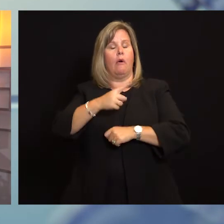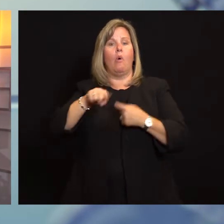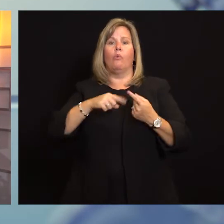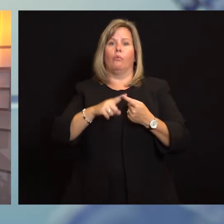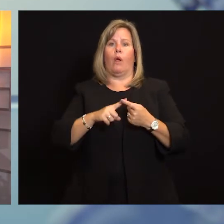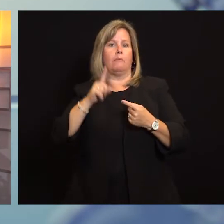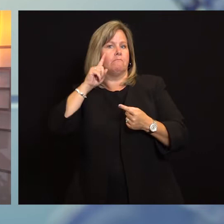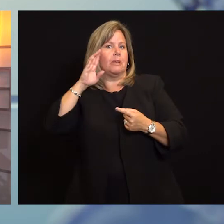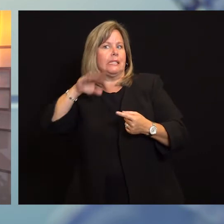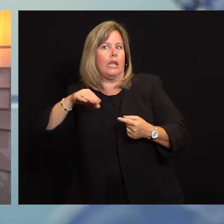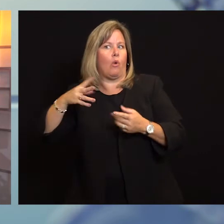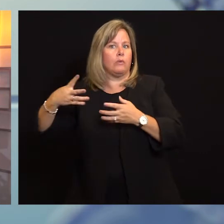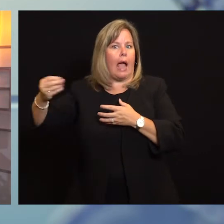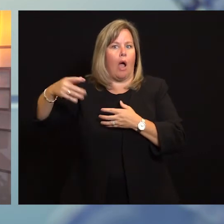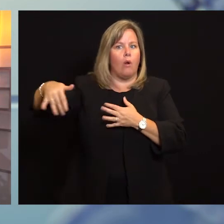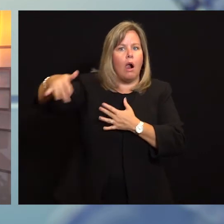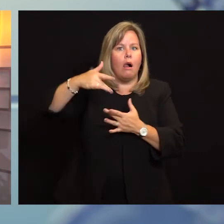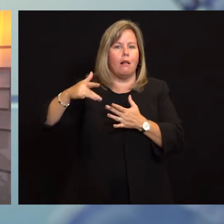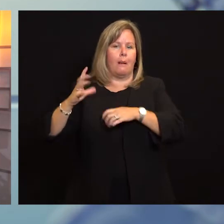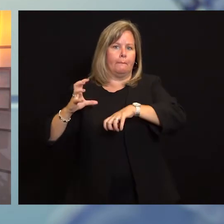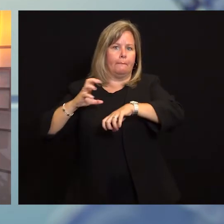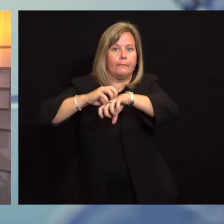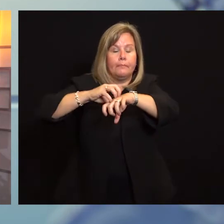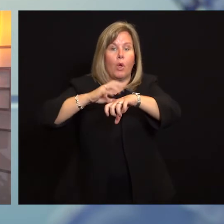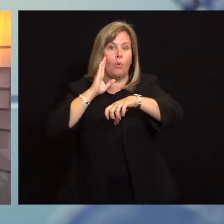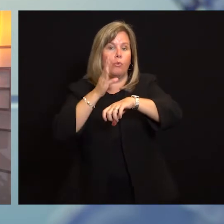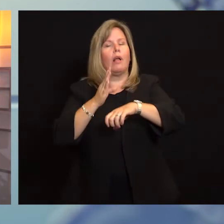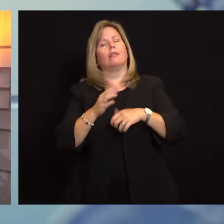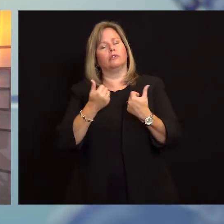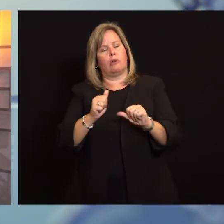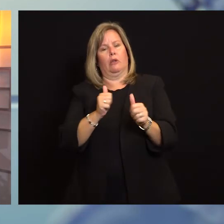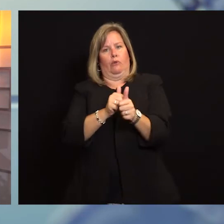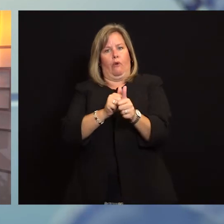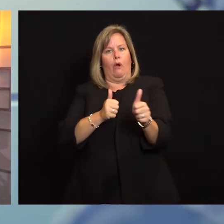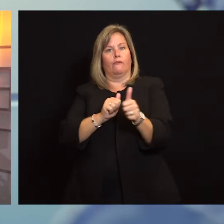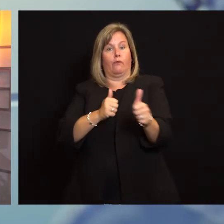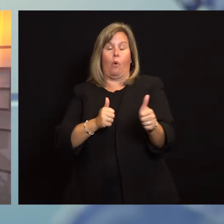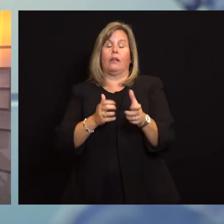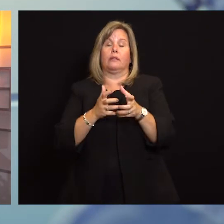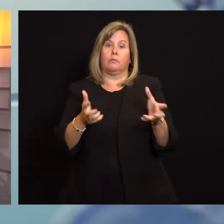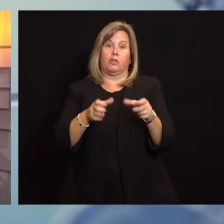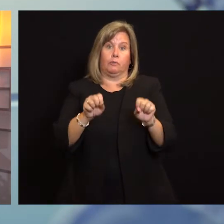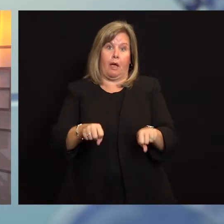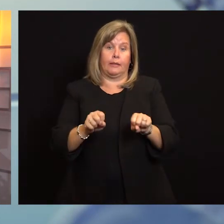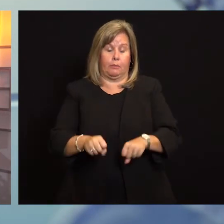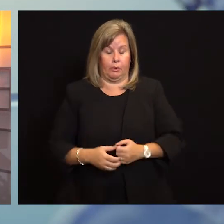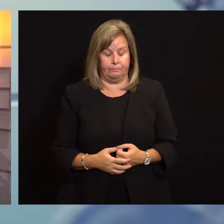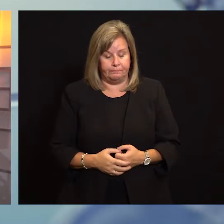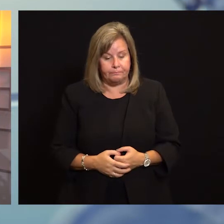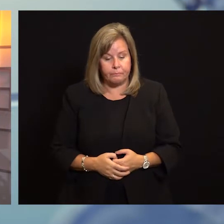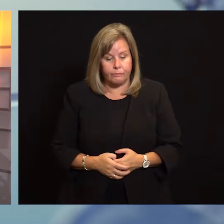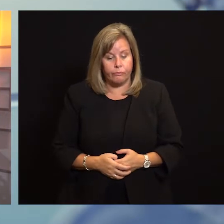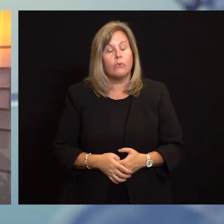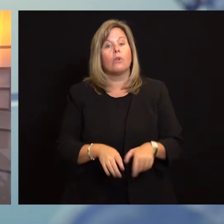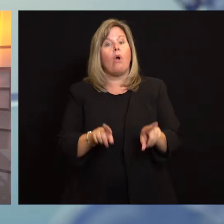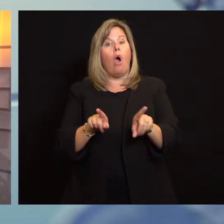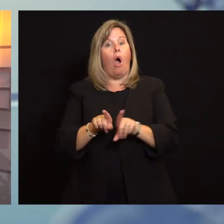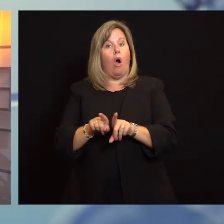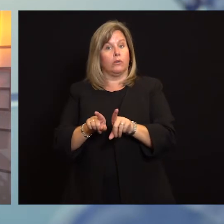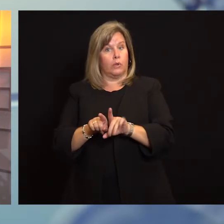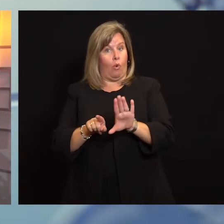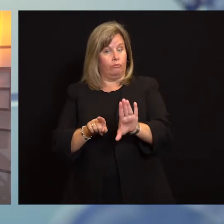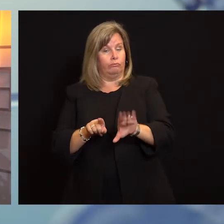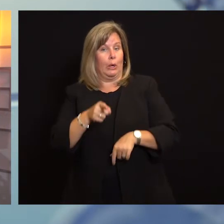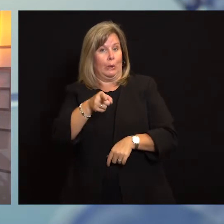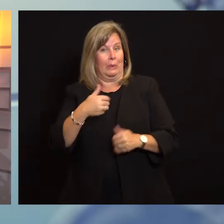important in trying to keep the prevalence of those illnesses as low as possible. And one other thing, I'm going to give everyone a little bit of homework